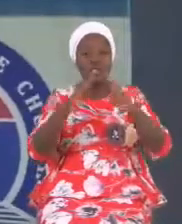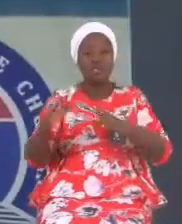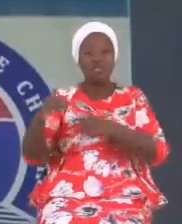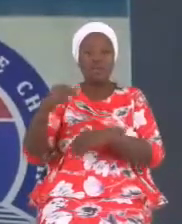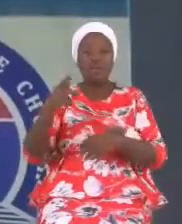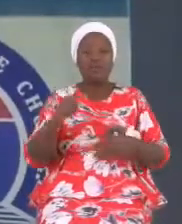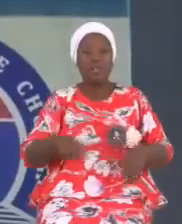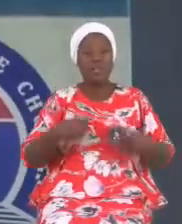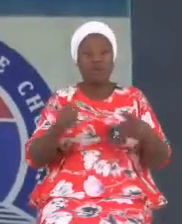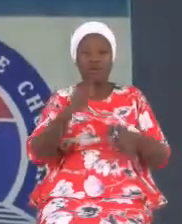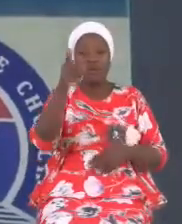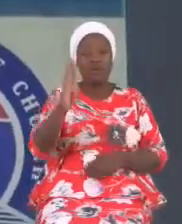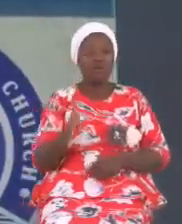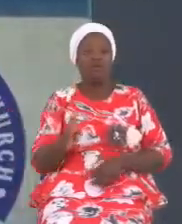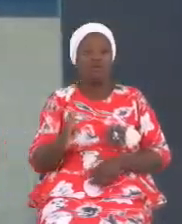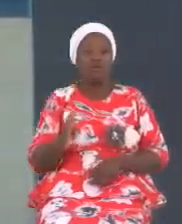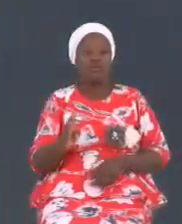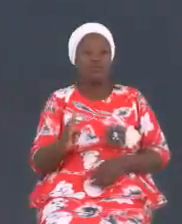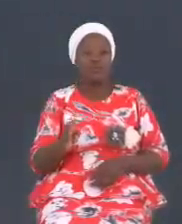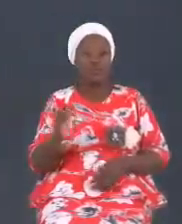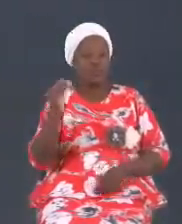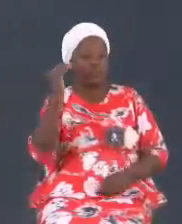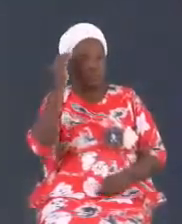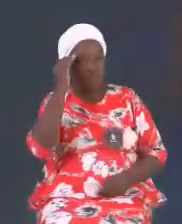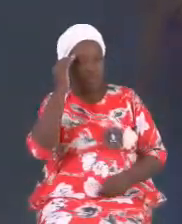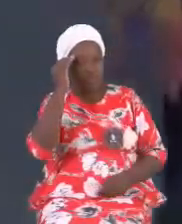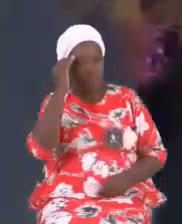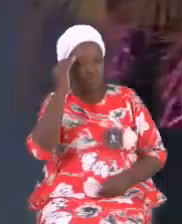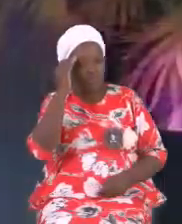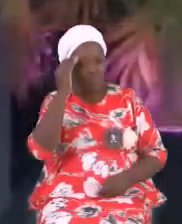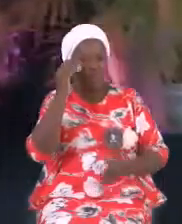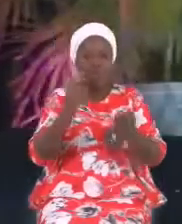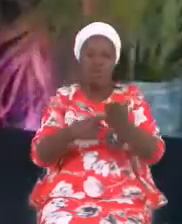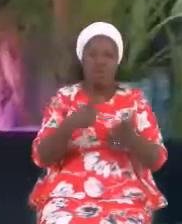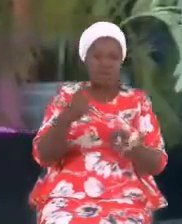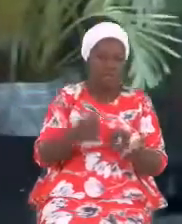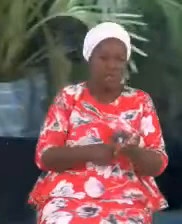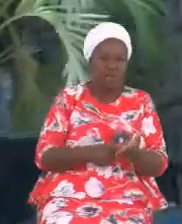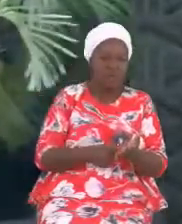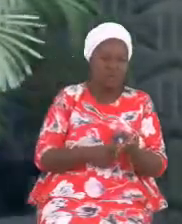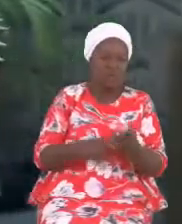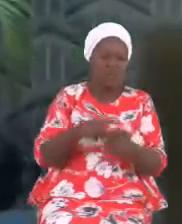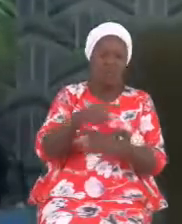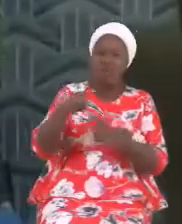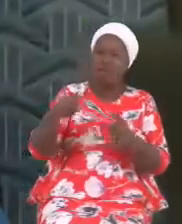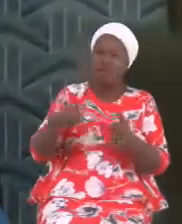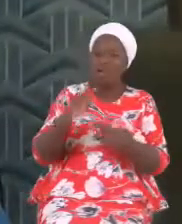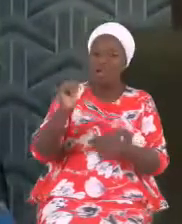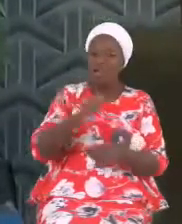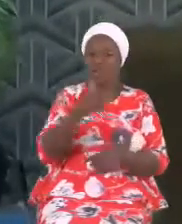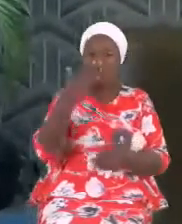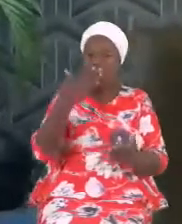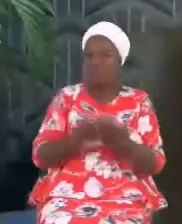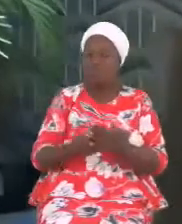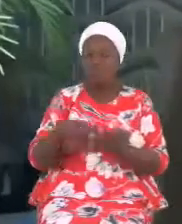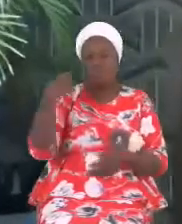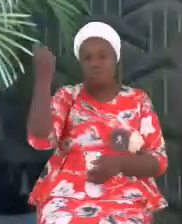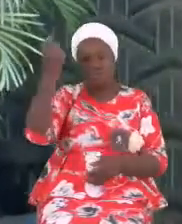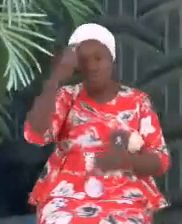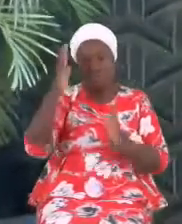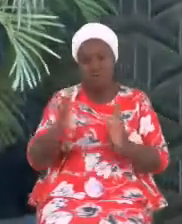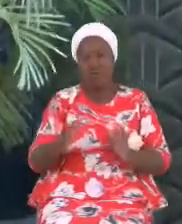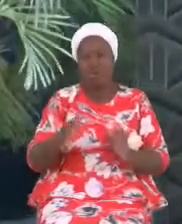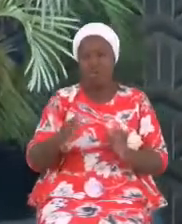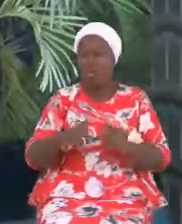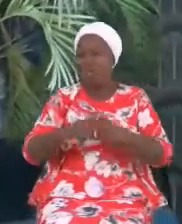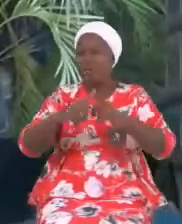the living God. No, sometimes when a good governor, a good, great